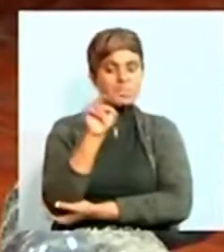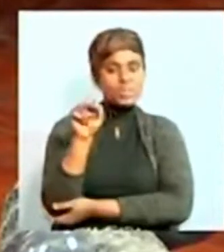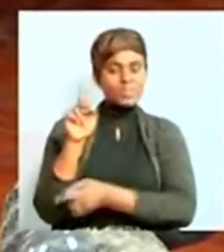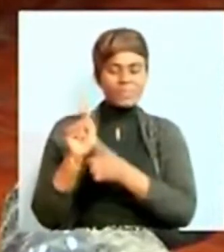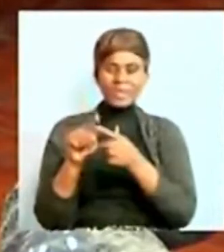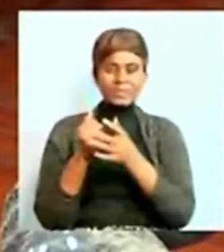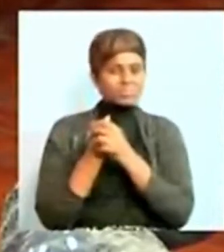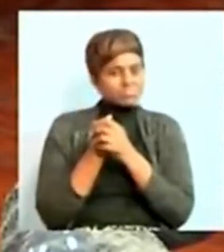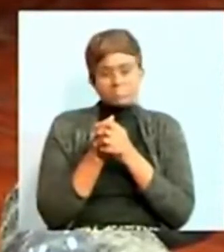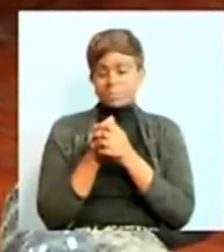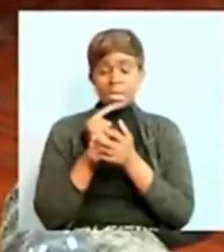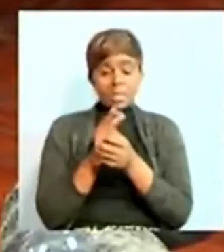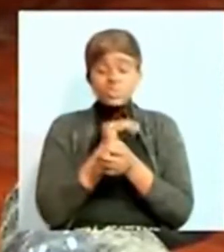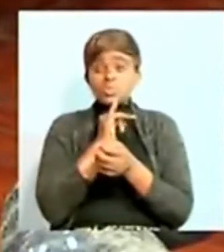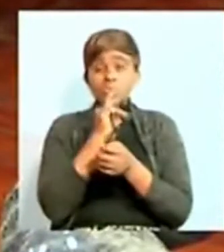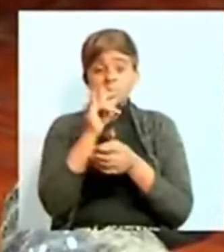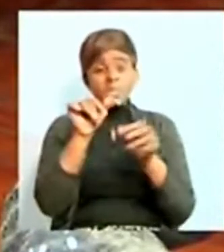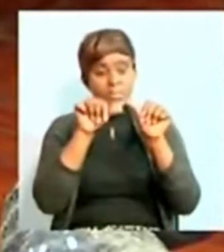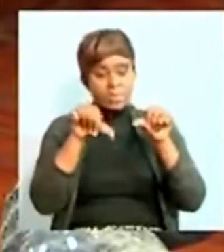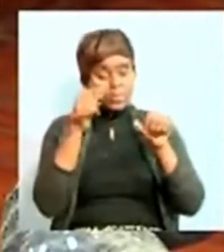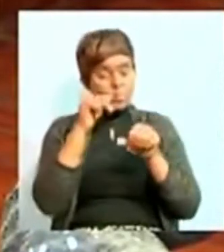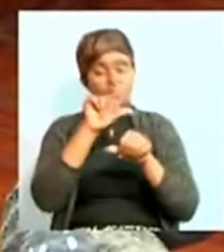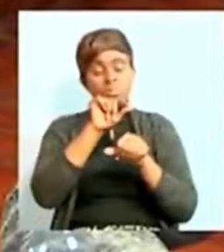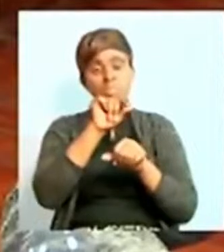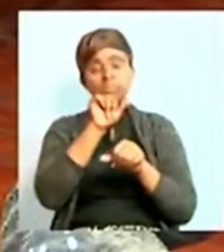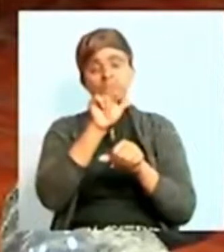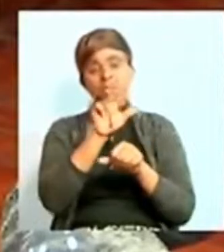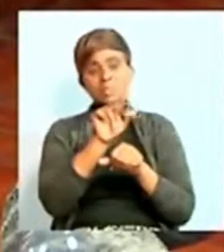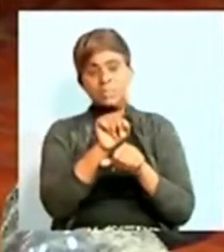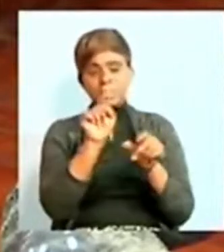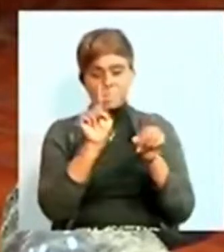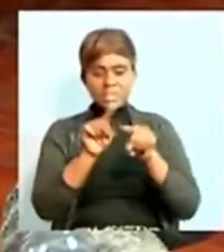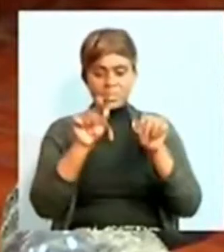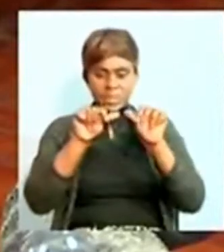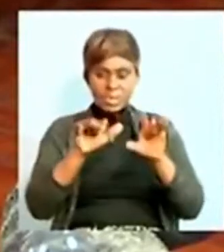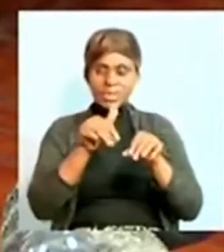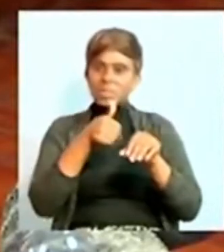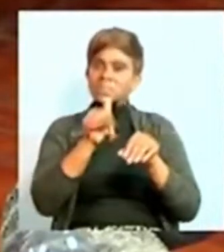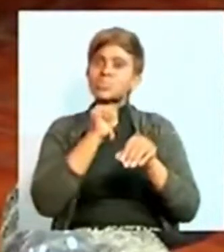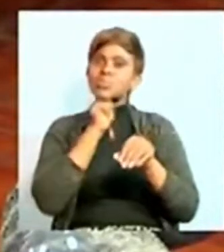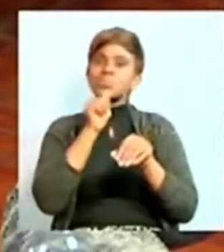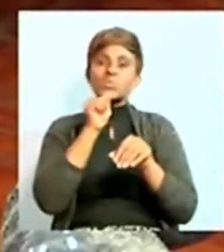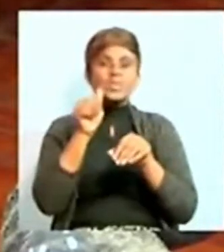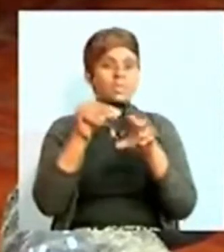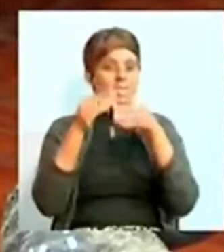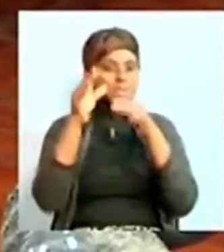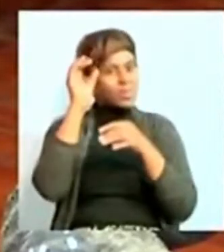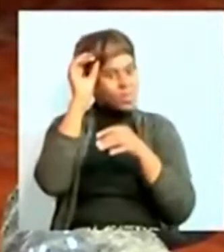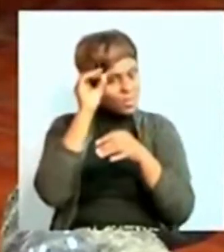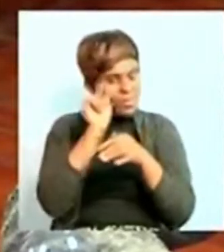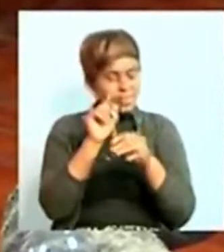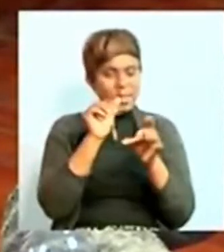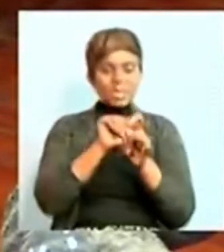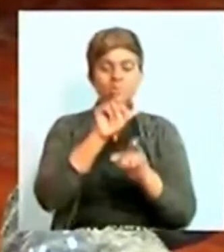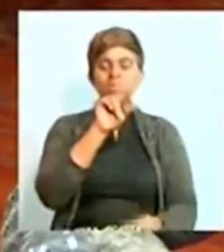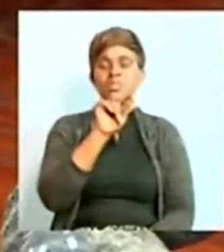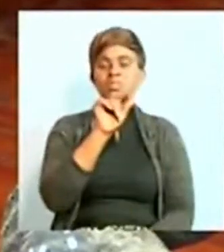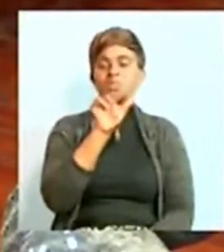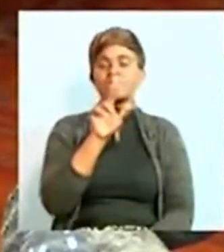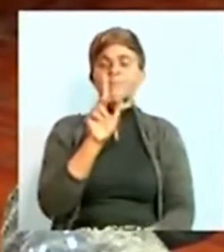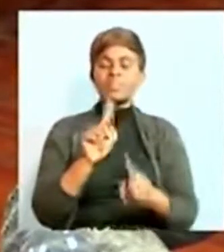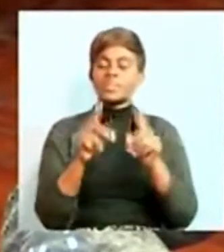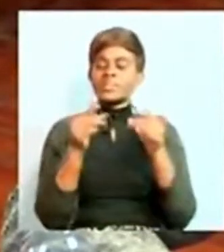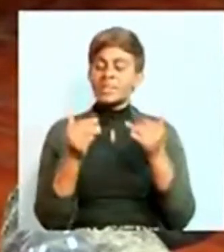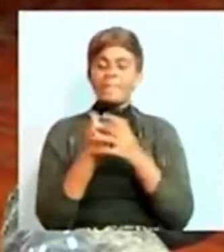However, we haven't yet been audited for 2023, and the auditors have not yet issued any opinion on 2023. But